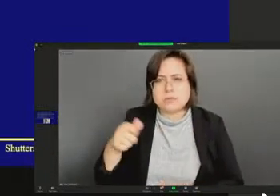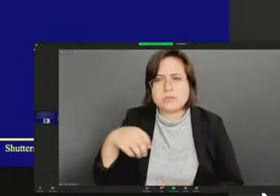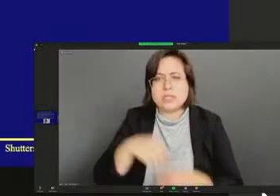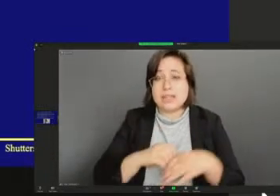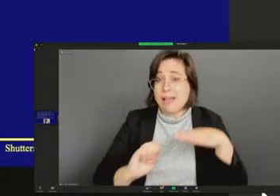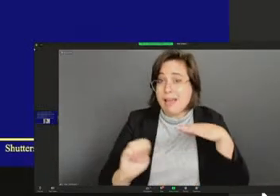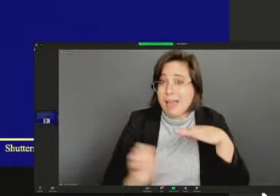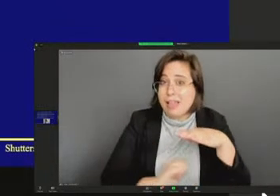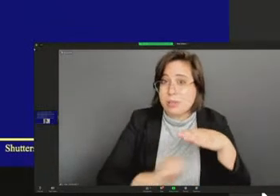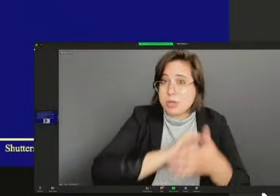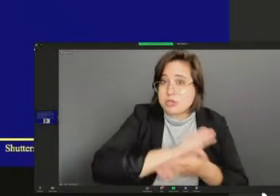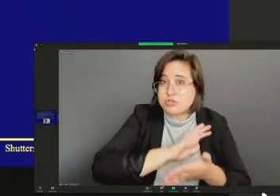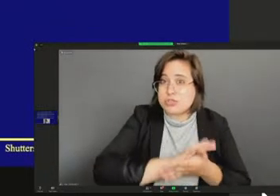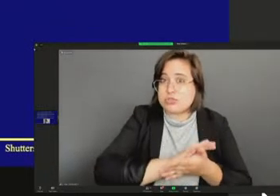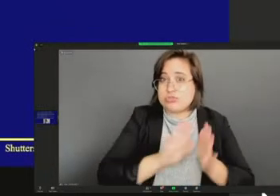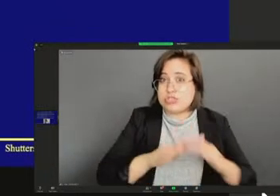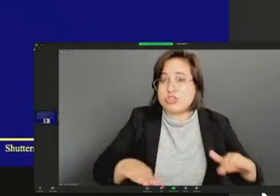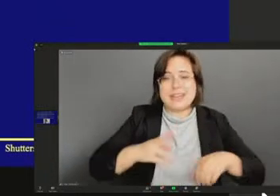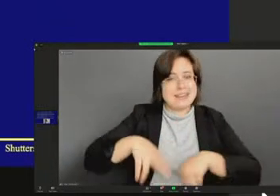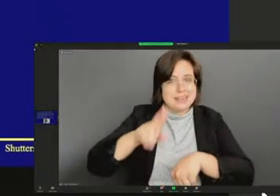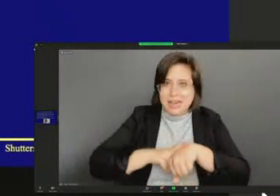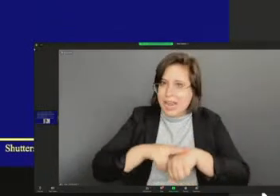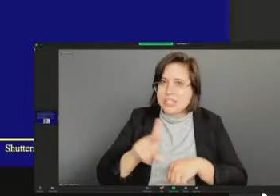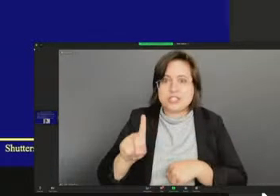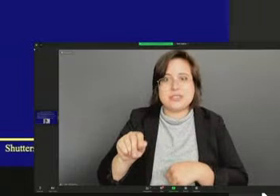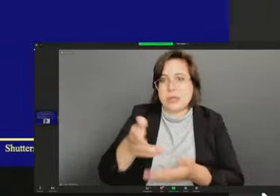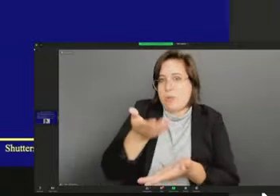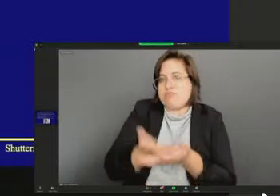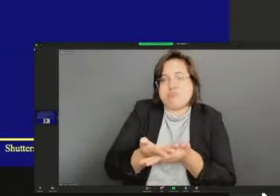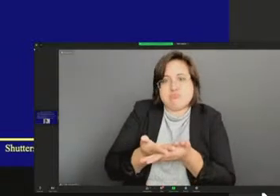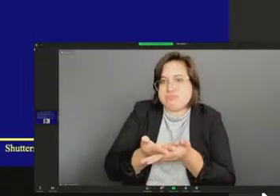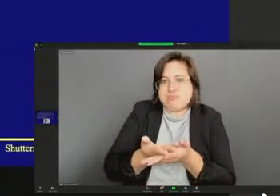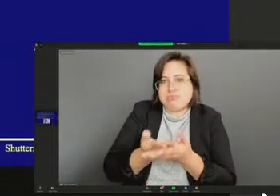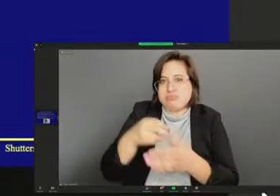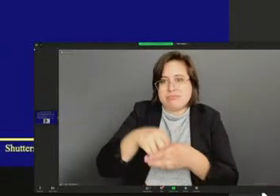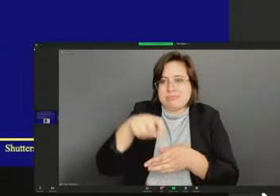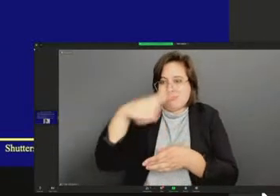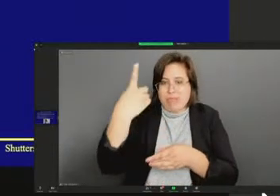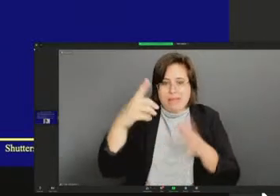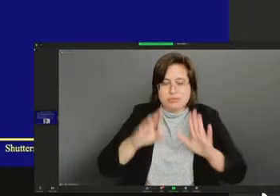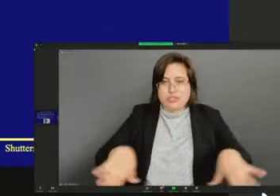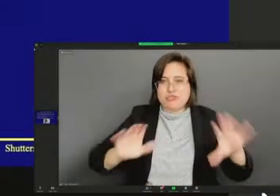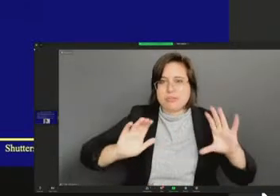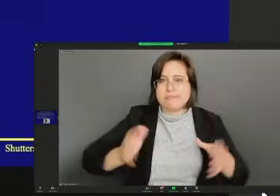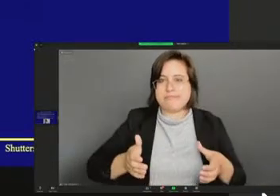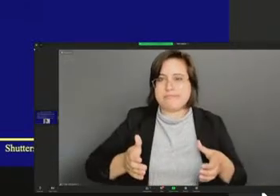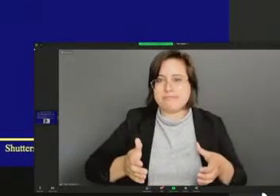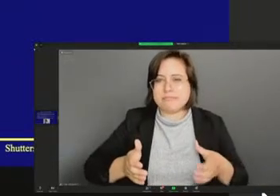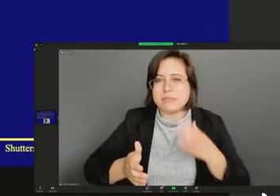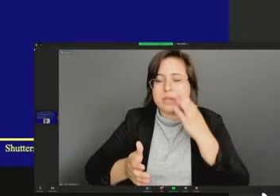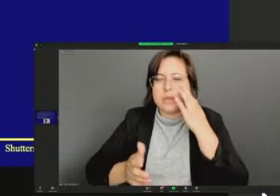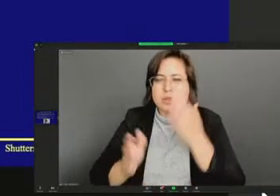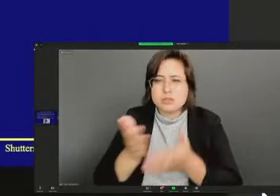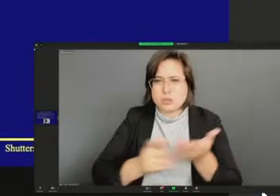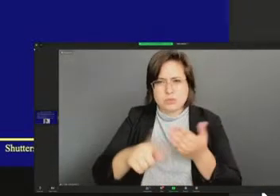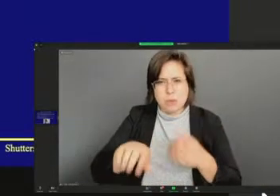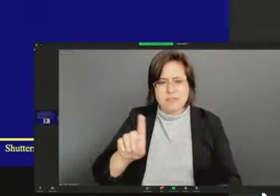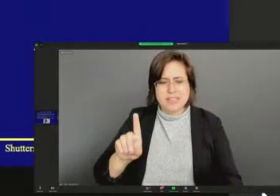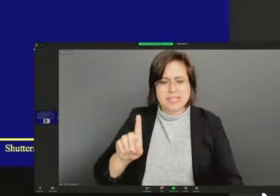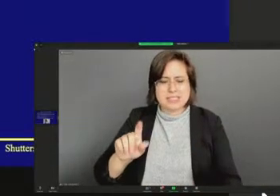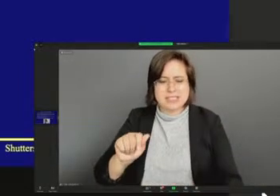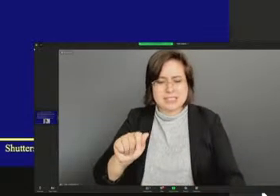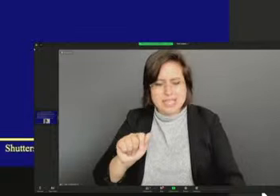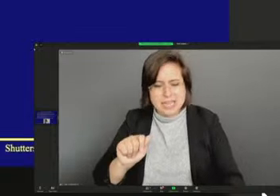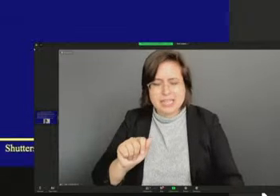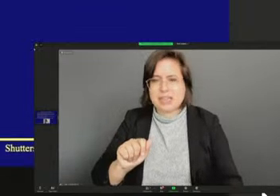school children, national data for the United States among Black children. So some of these, the data on